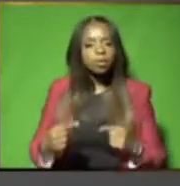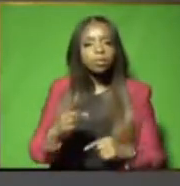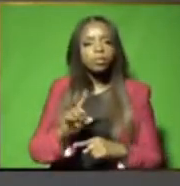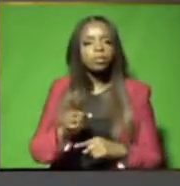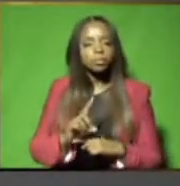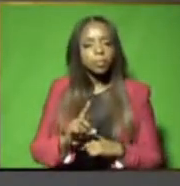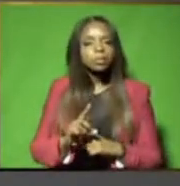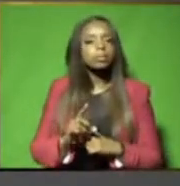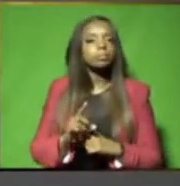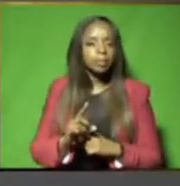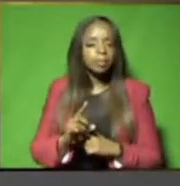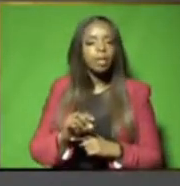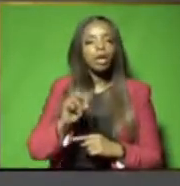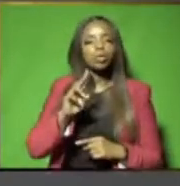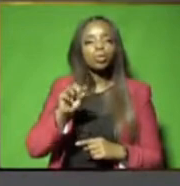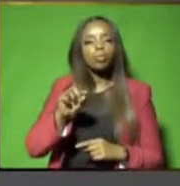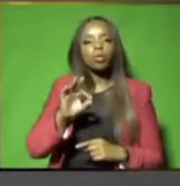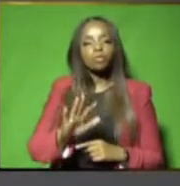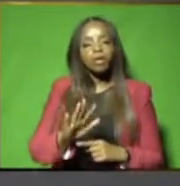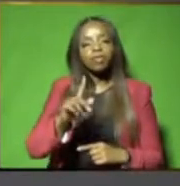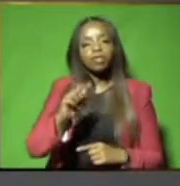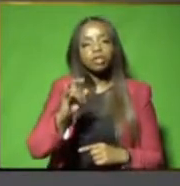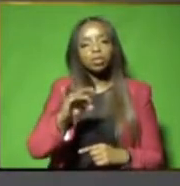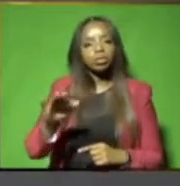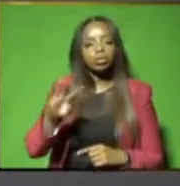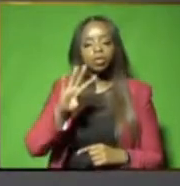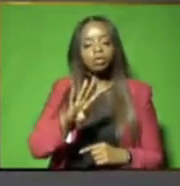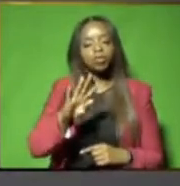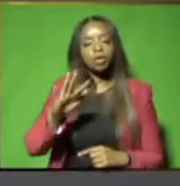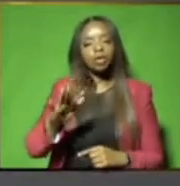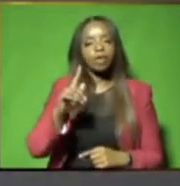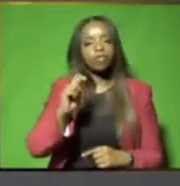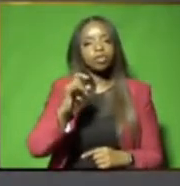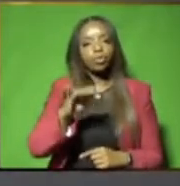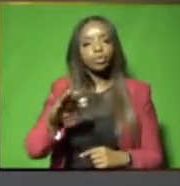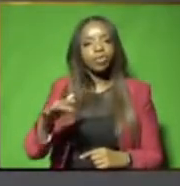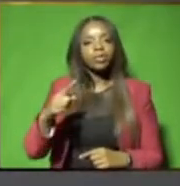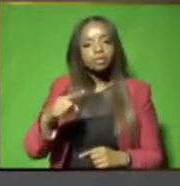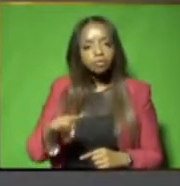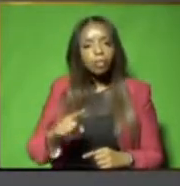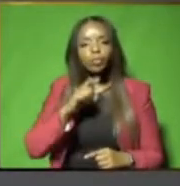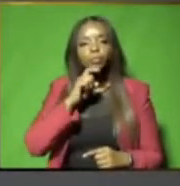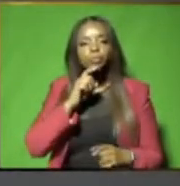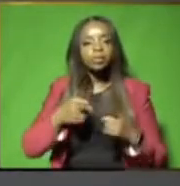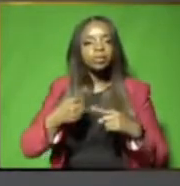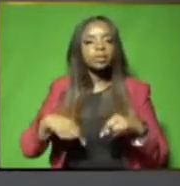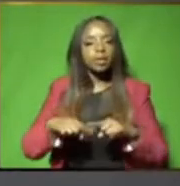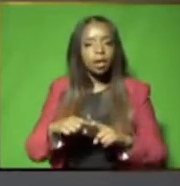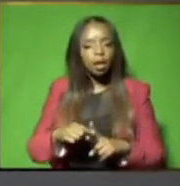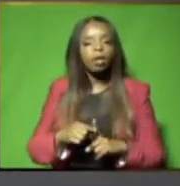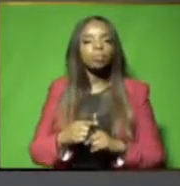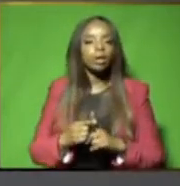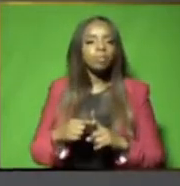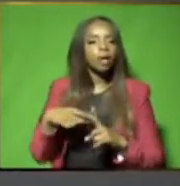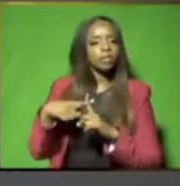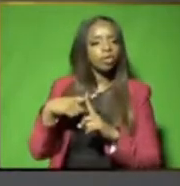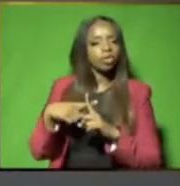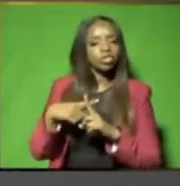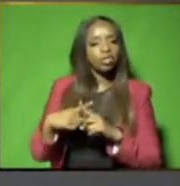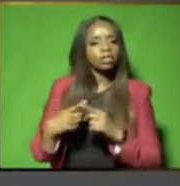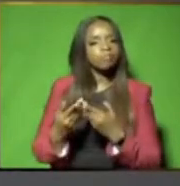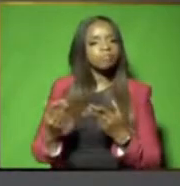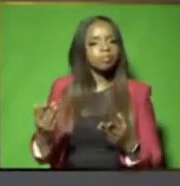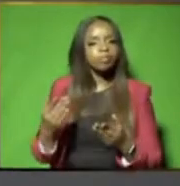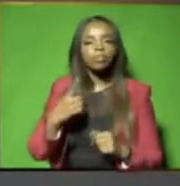$2.5 trillion, 45 trillion rand, using our competitive and comparative advantages. It is said,